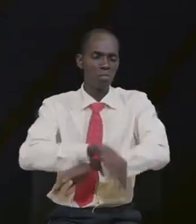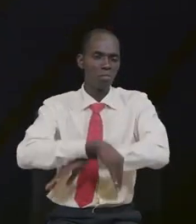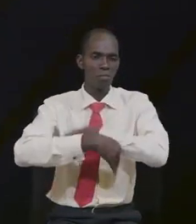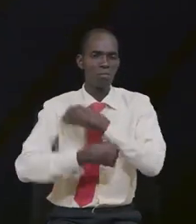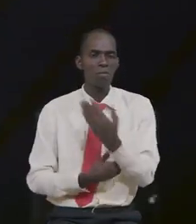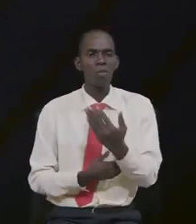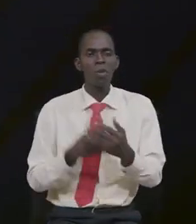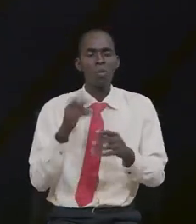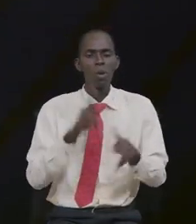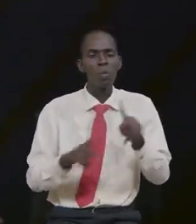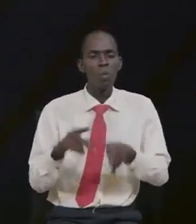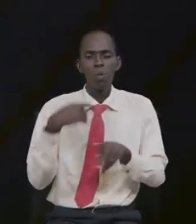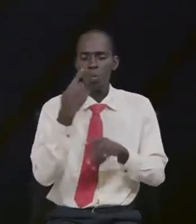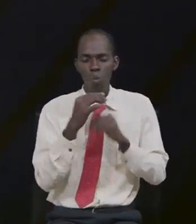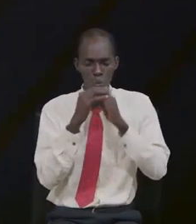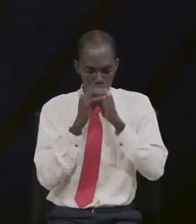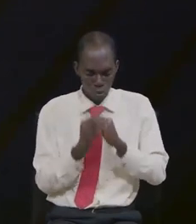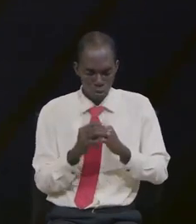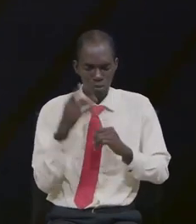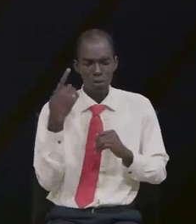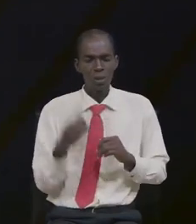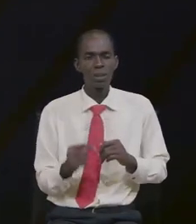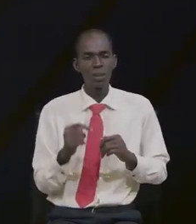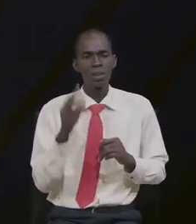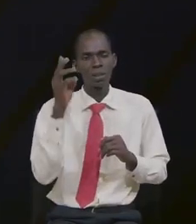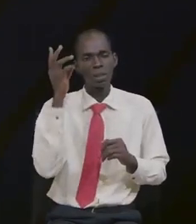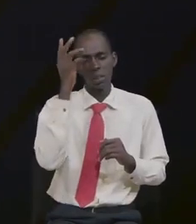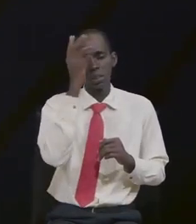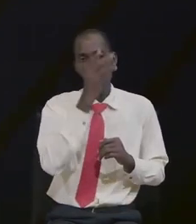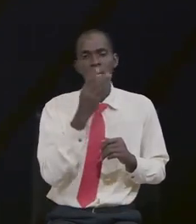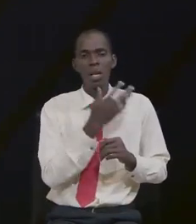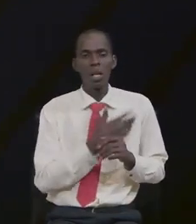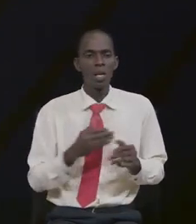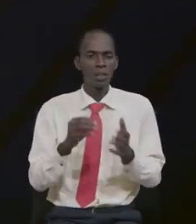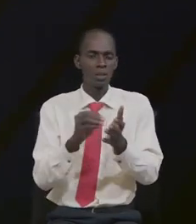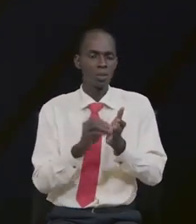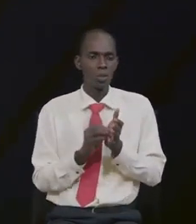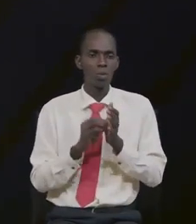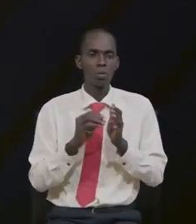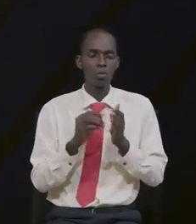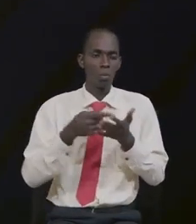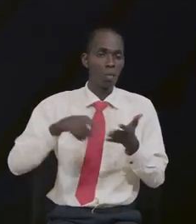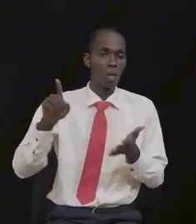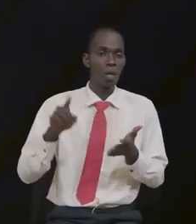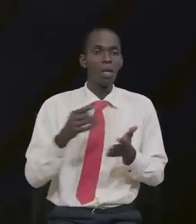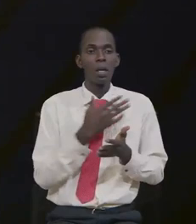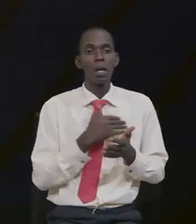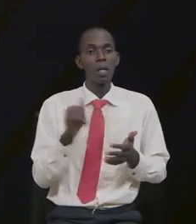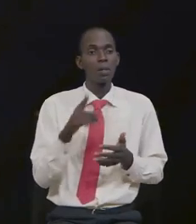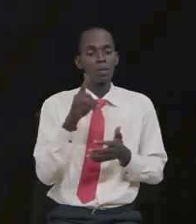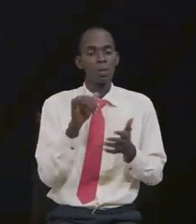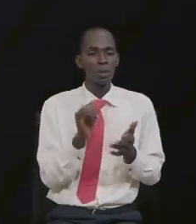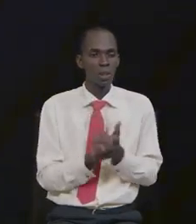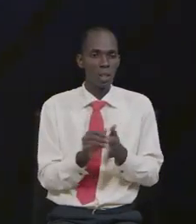the beast and his image, and whosoever receiveth the mark